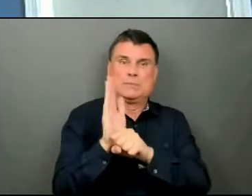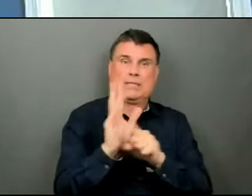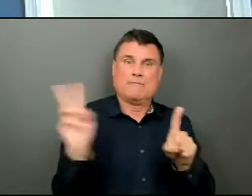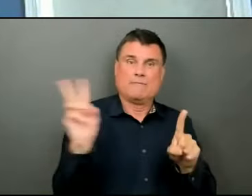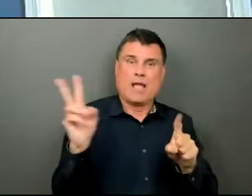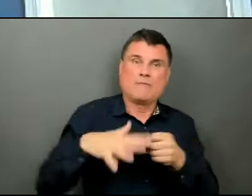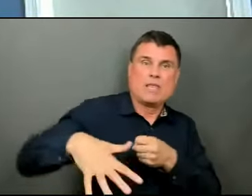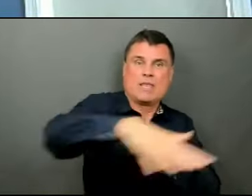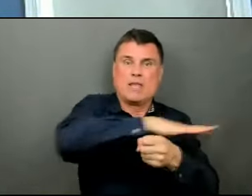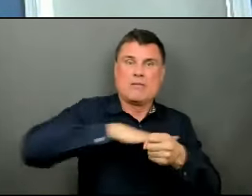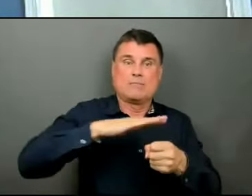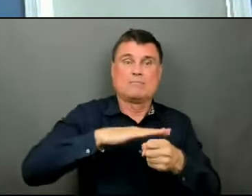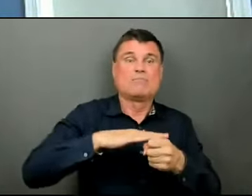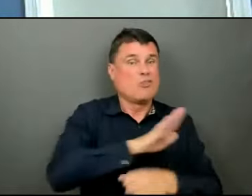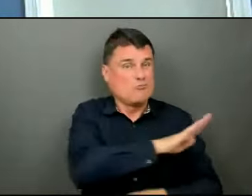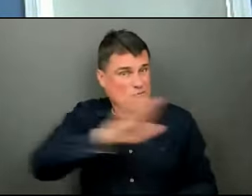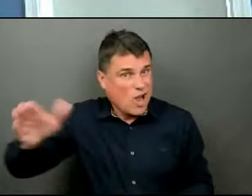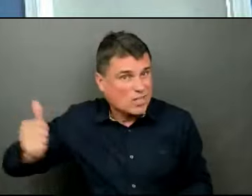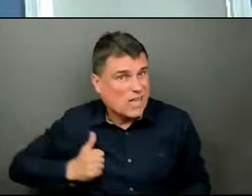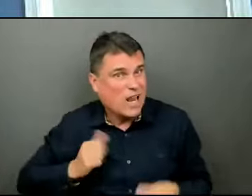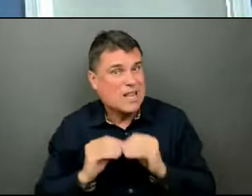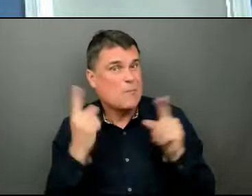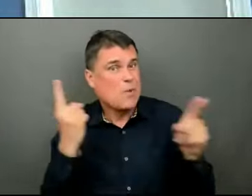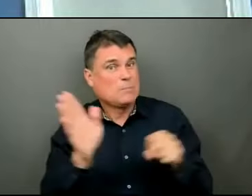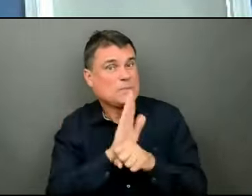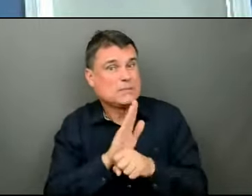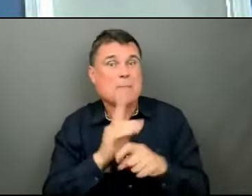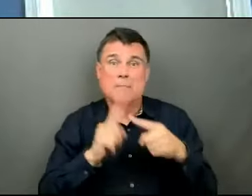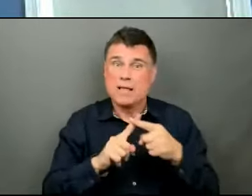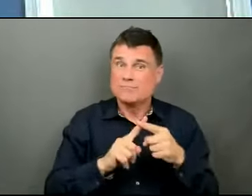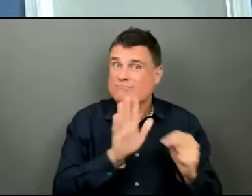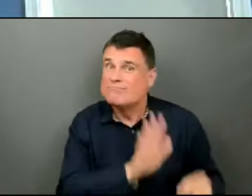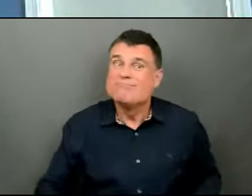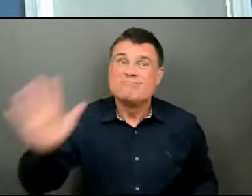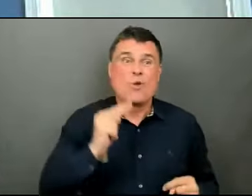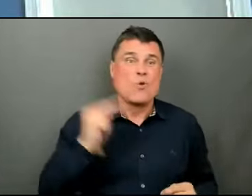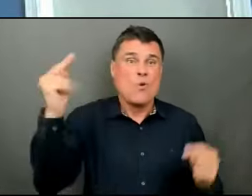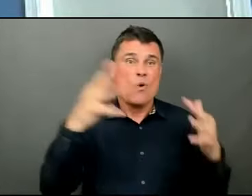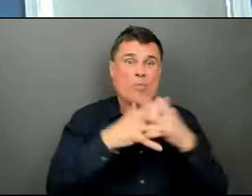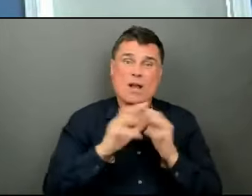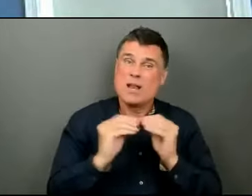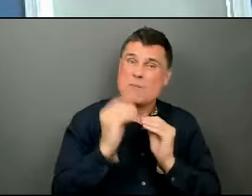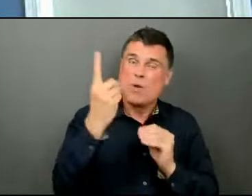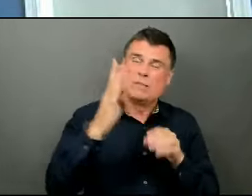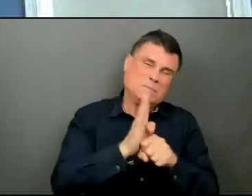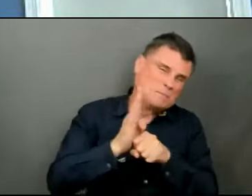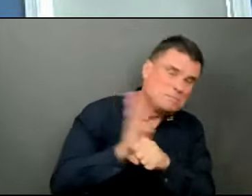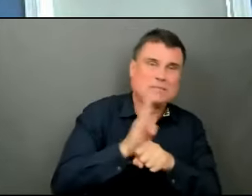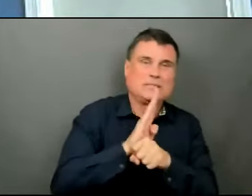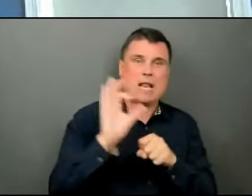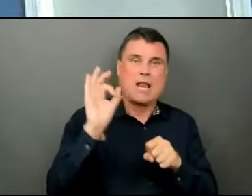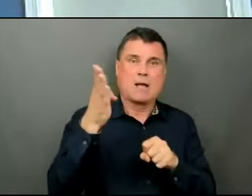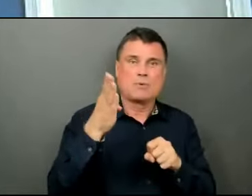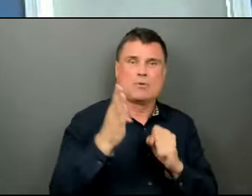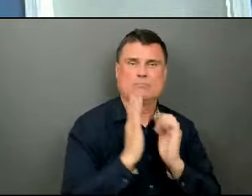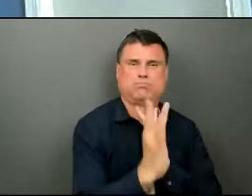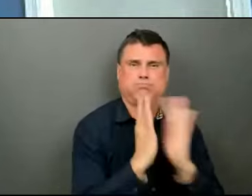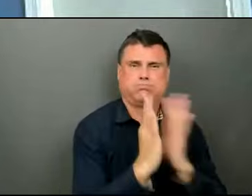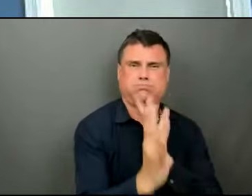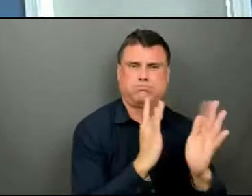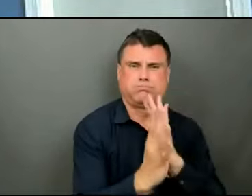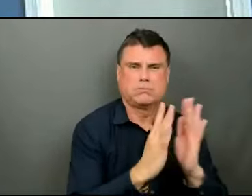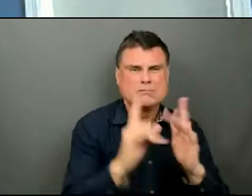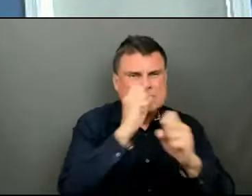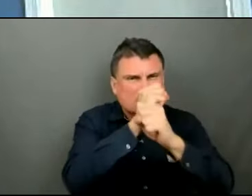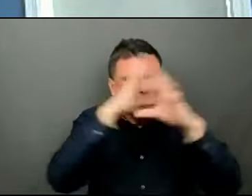route in all of Canada and the United States. I know it's been a while since we've seen this happen, but just imagine BC Place fully